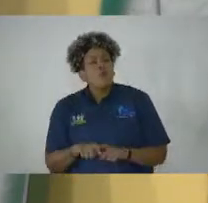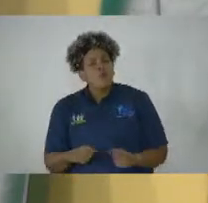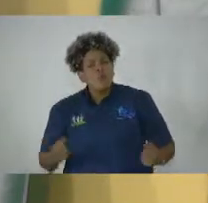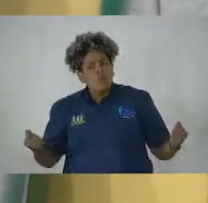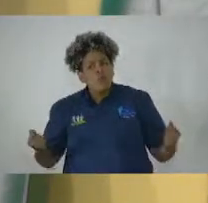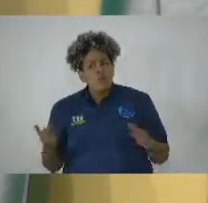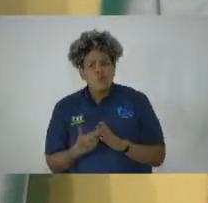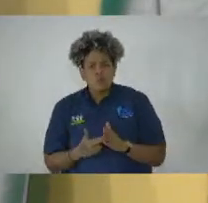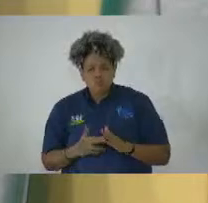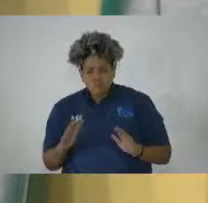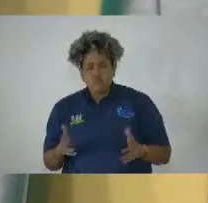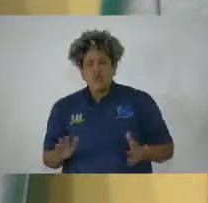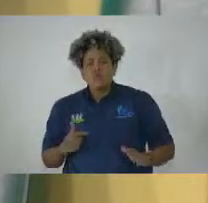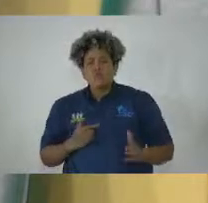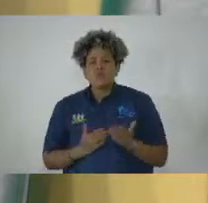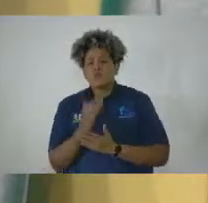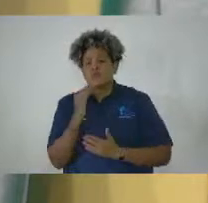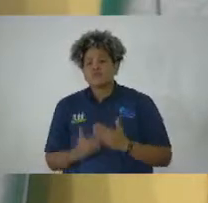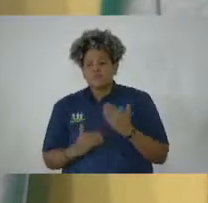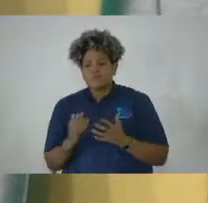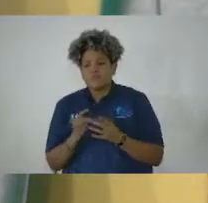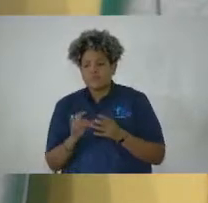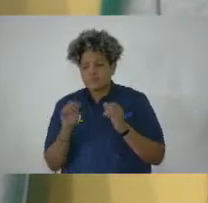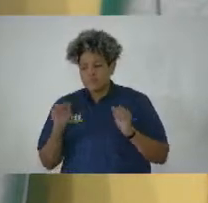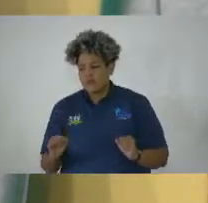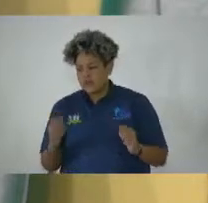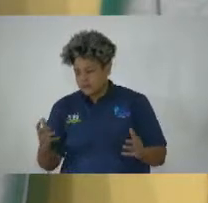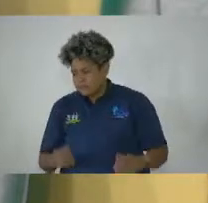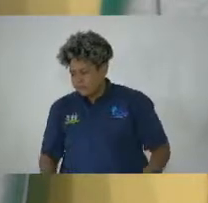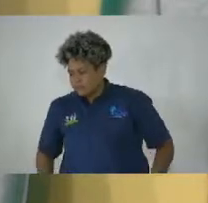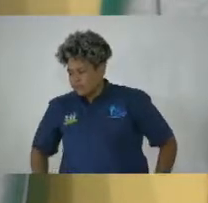standing orders to enable me to take this motion.